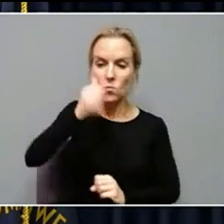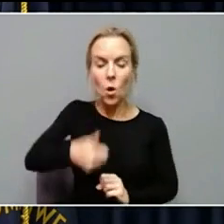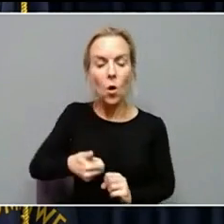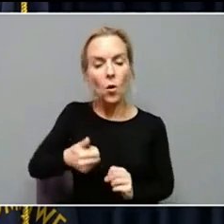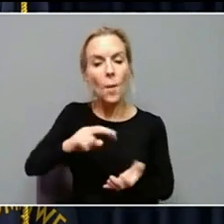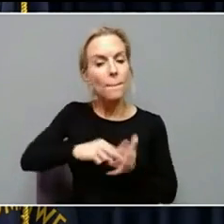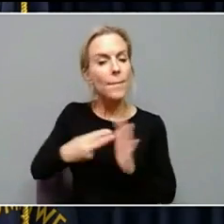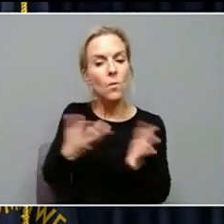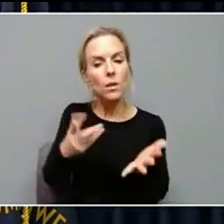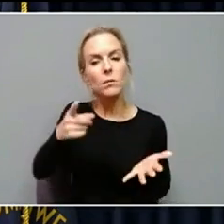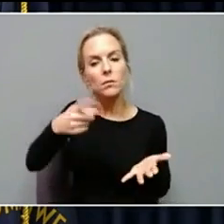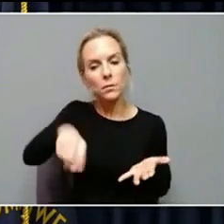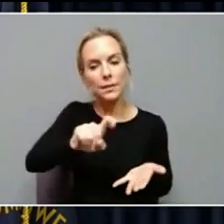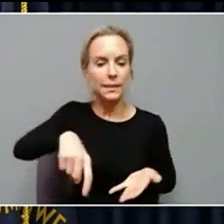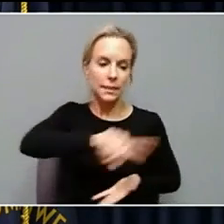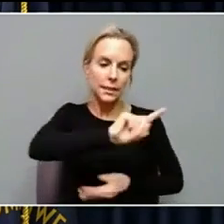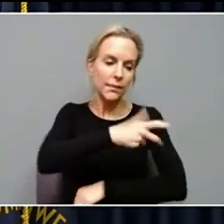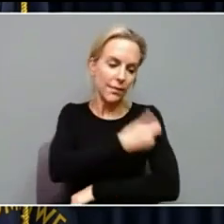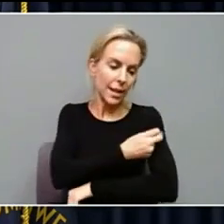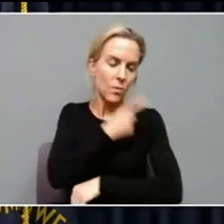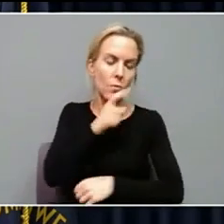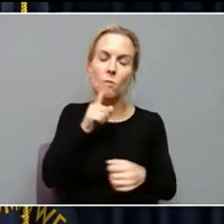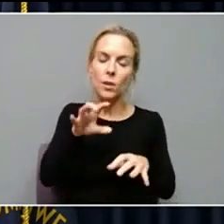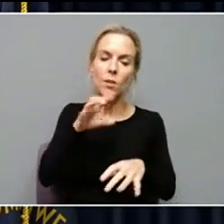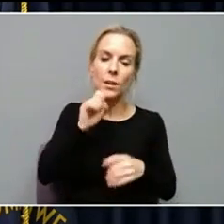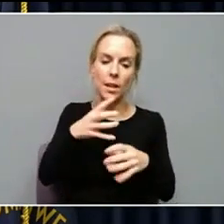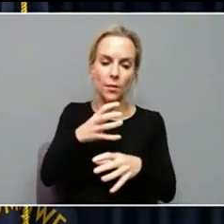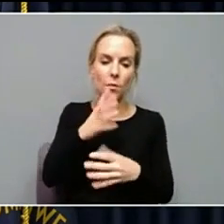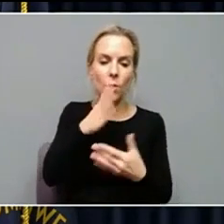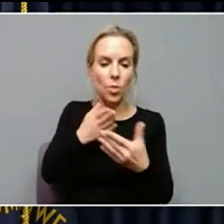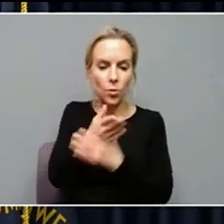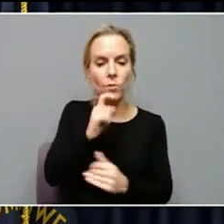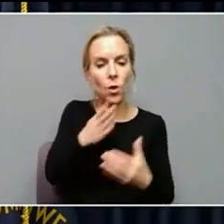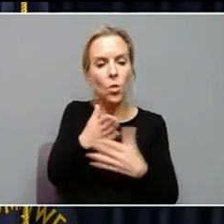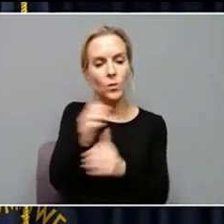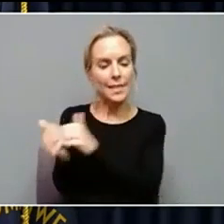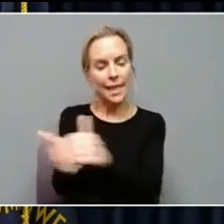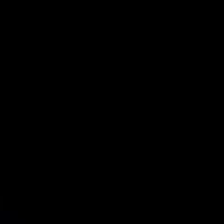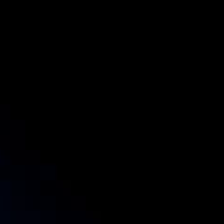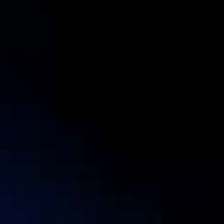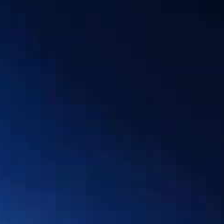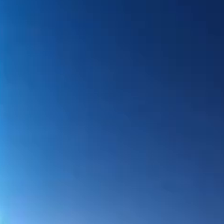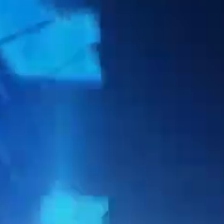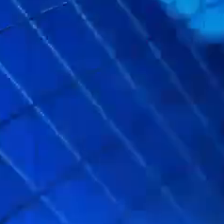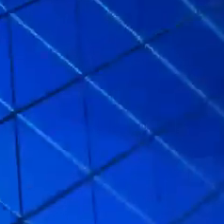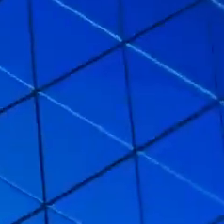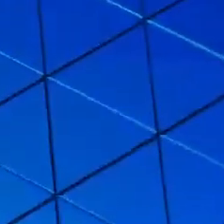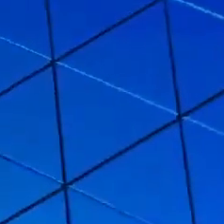vaccinated. We'll get through this. We'll get through this together, and we'll give you another update on Monday.